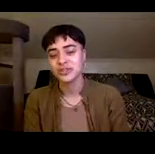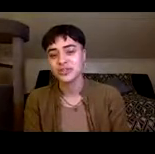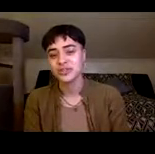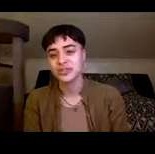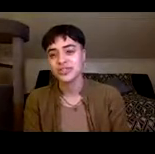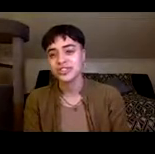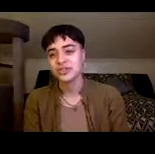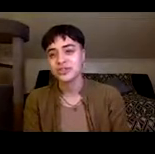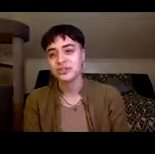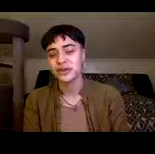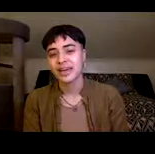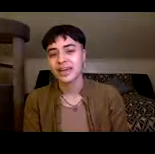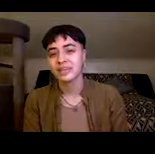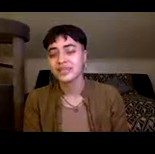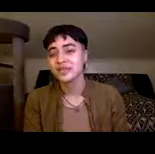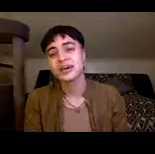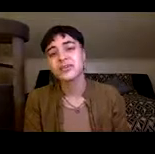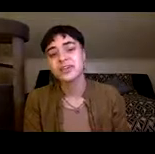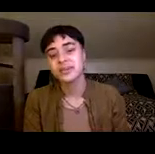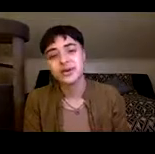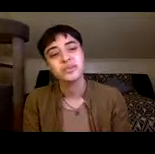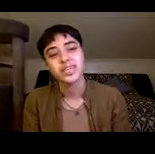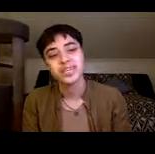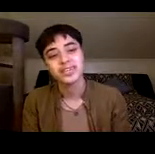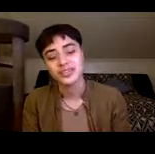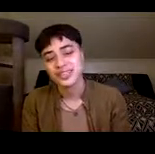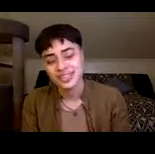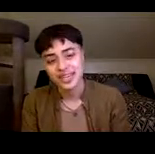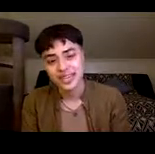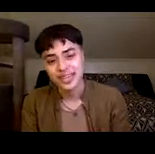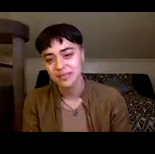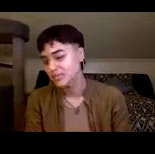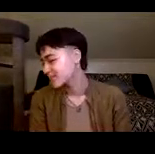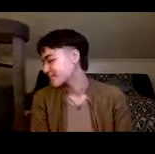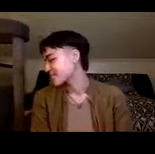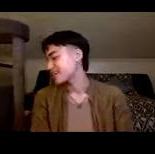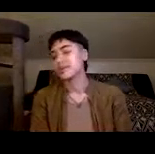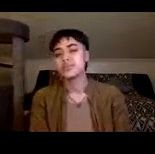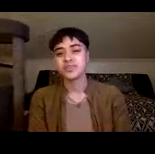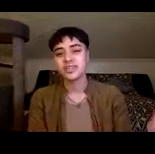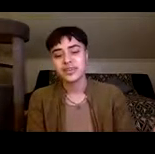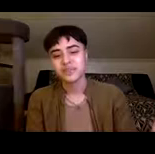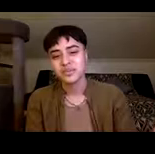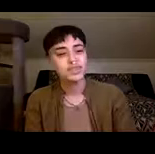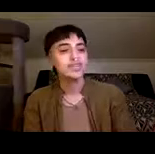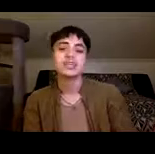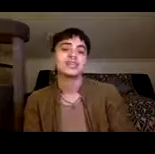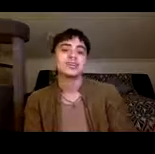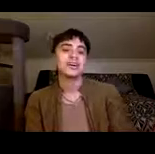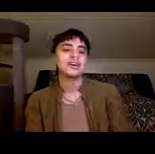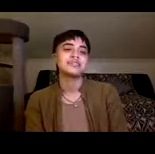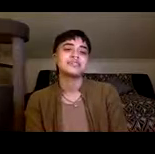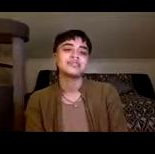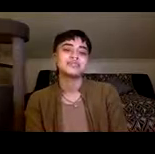essential to my mental health and well-being during this time. The real MVP.